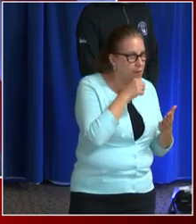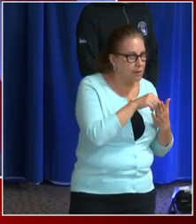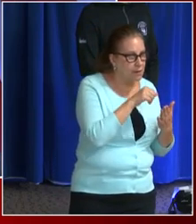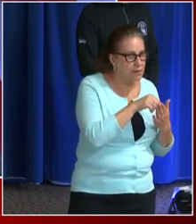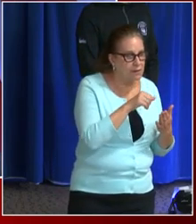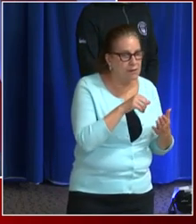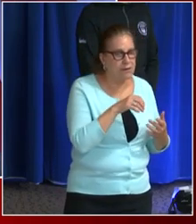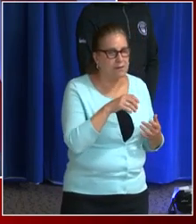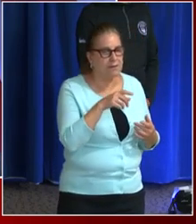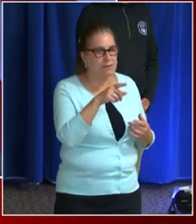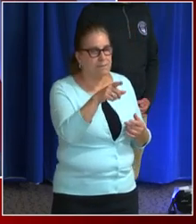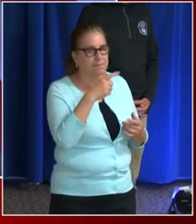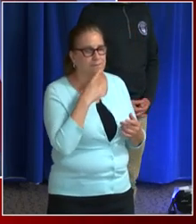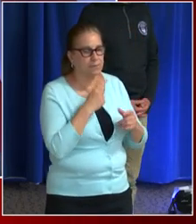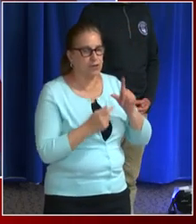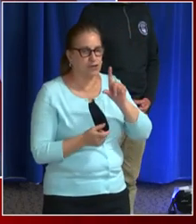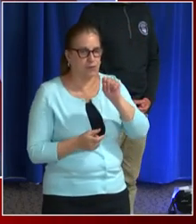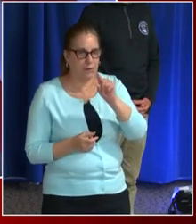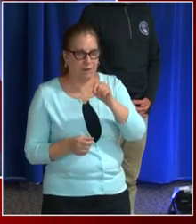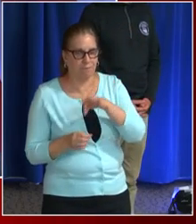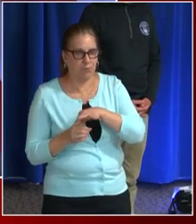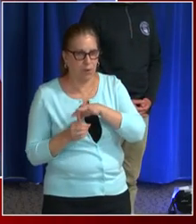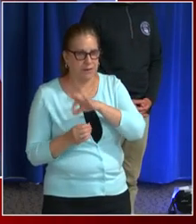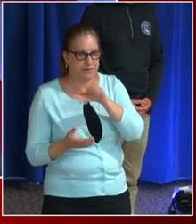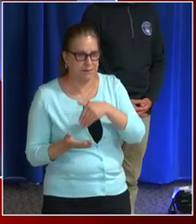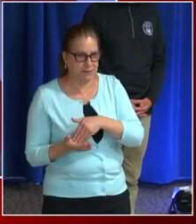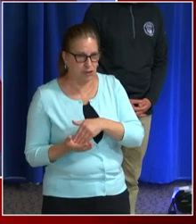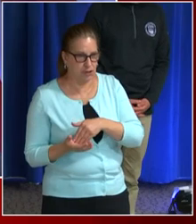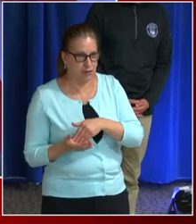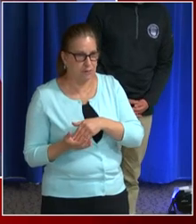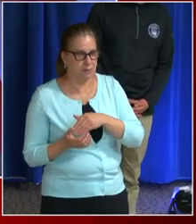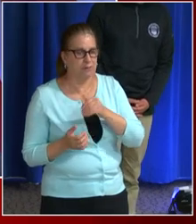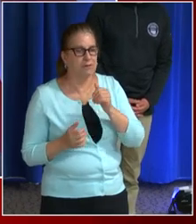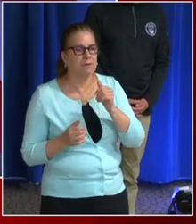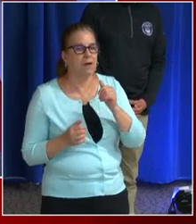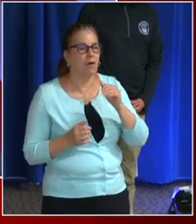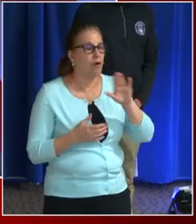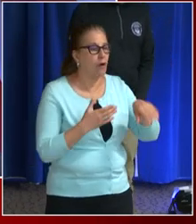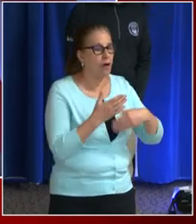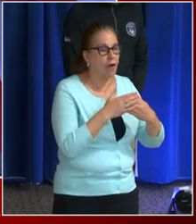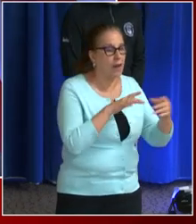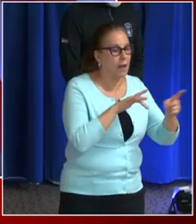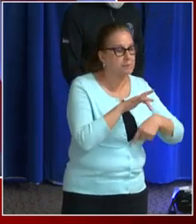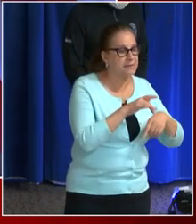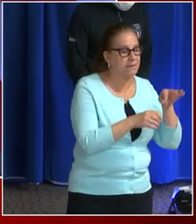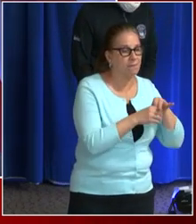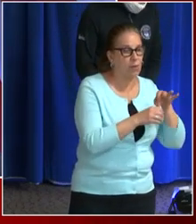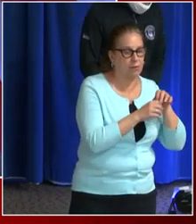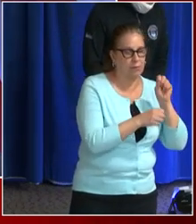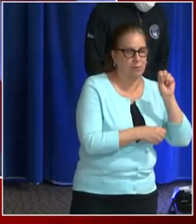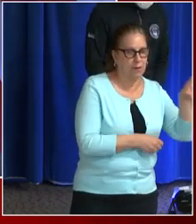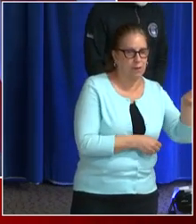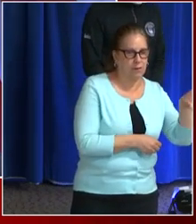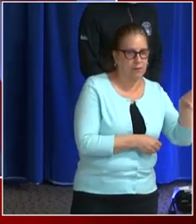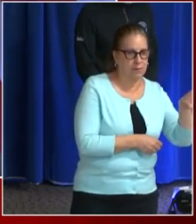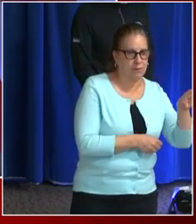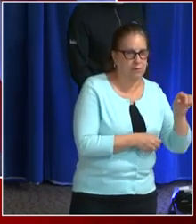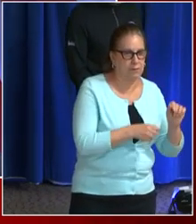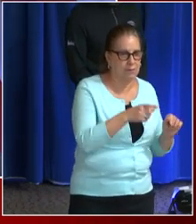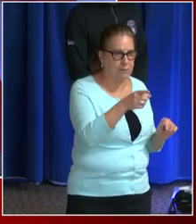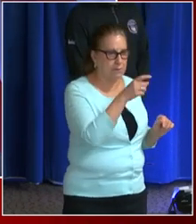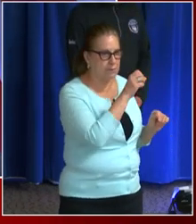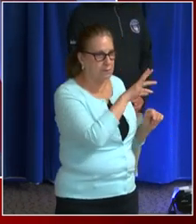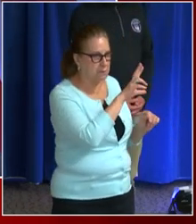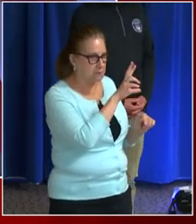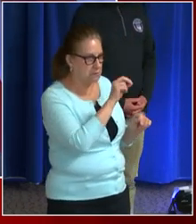voting centers today and all absentee ballots that have been counted through today. I got it. This morning was about 30,000. Got